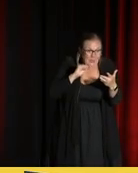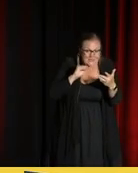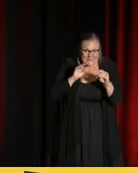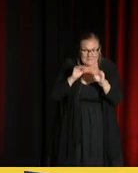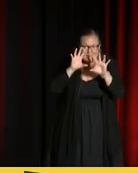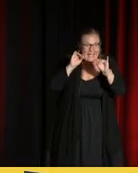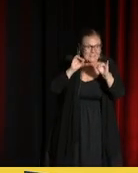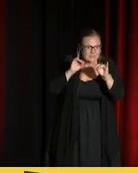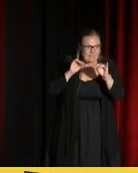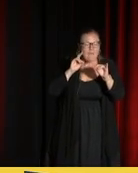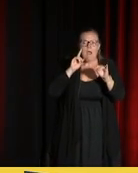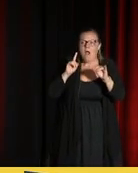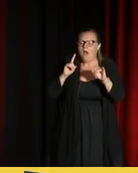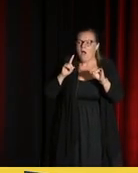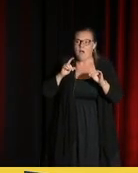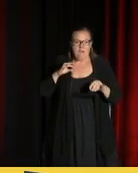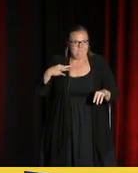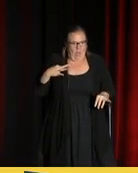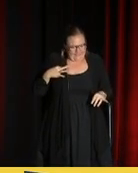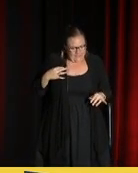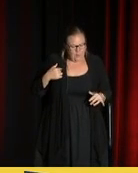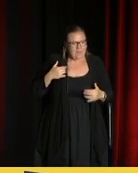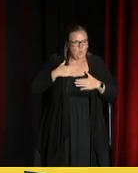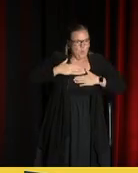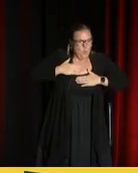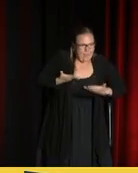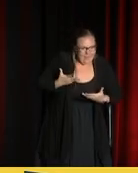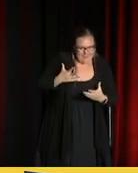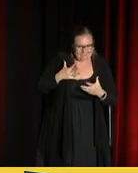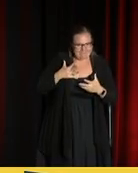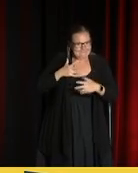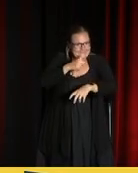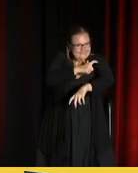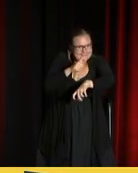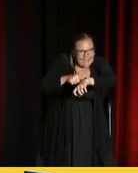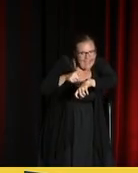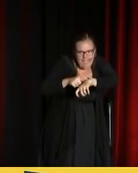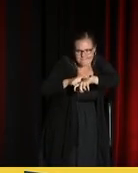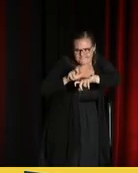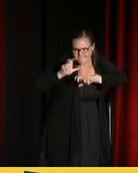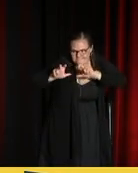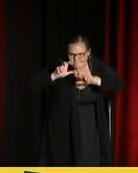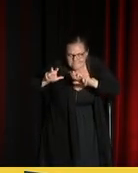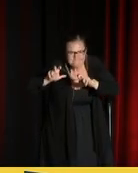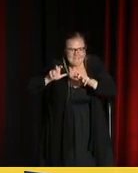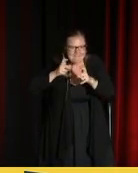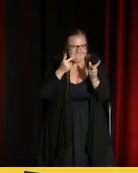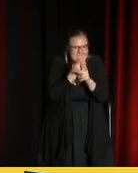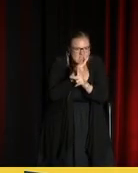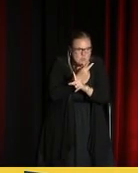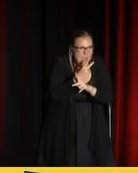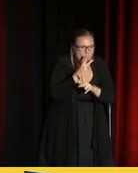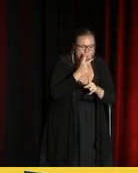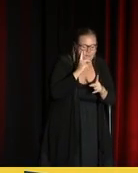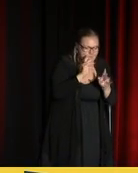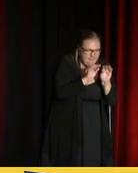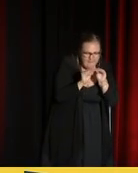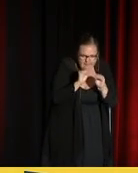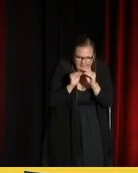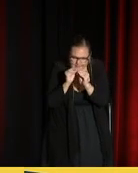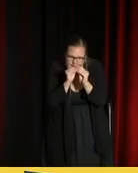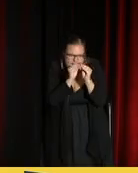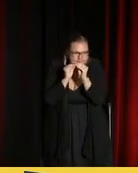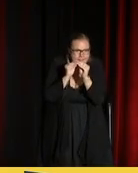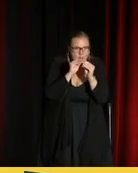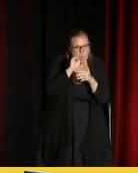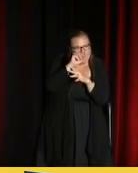they voluntarily spend so much more time working to acquire a complex and sequential series of motor skills. In more